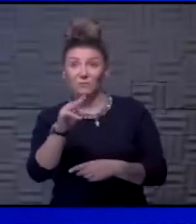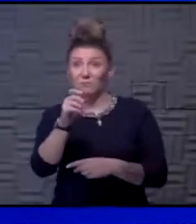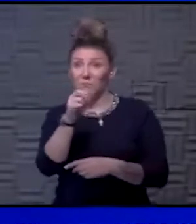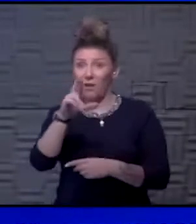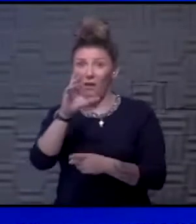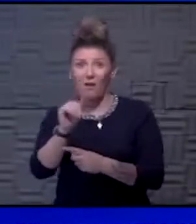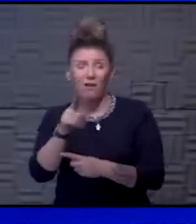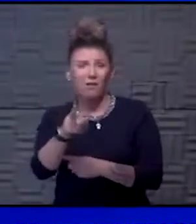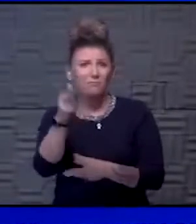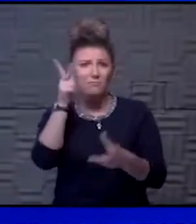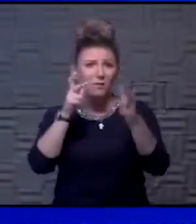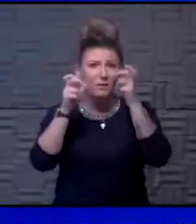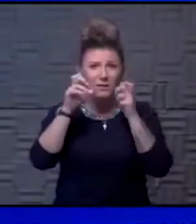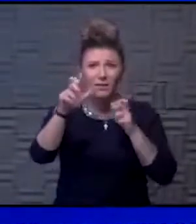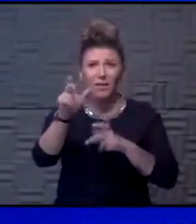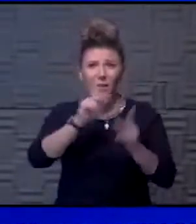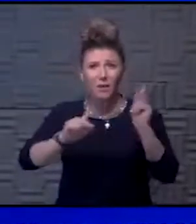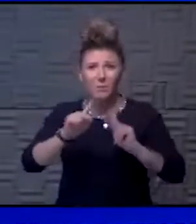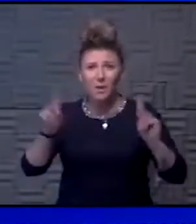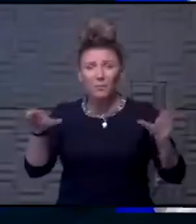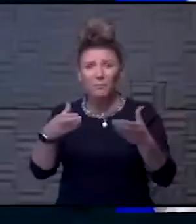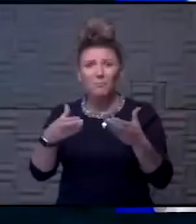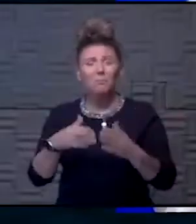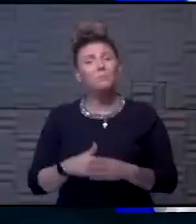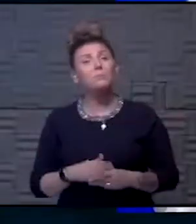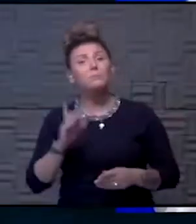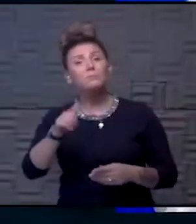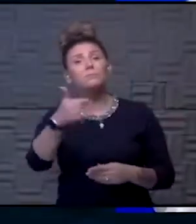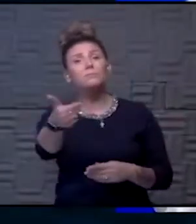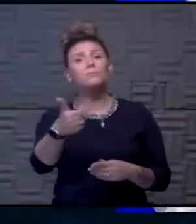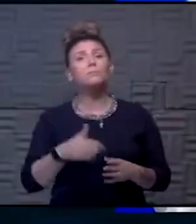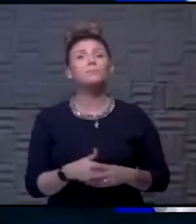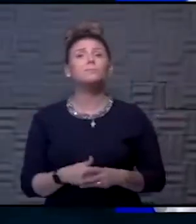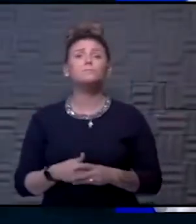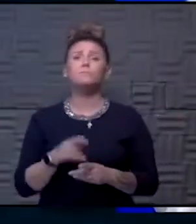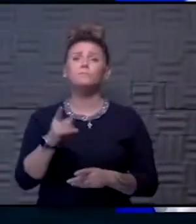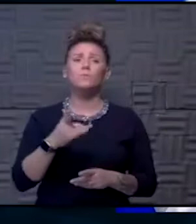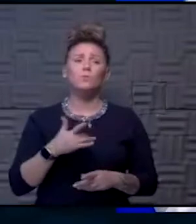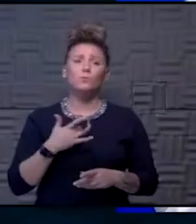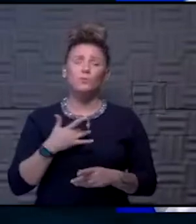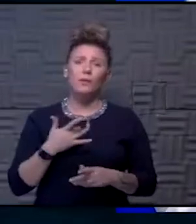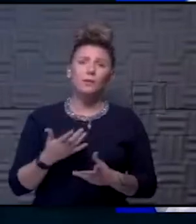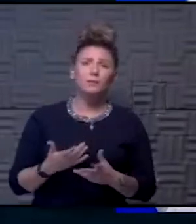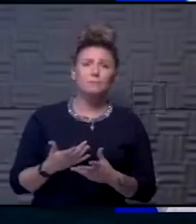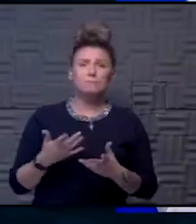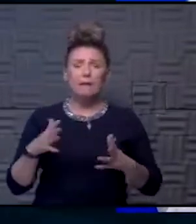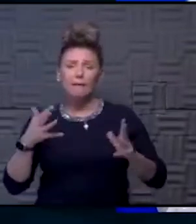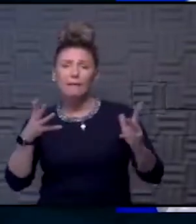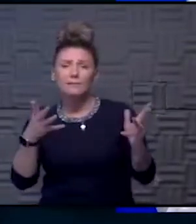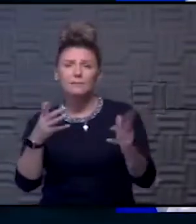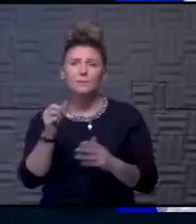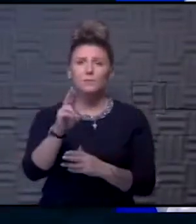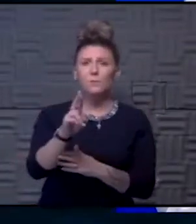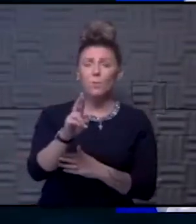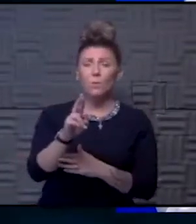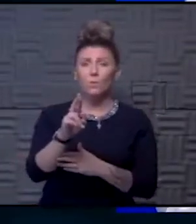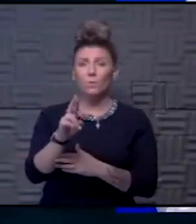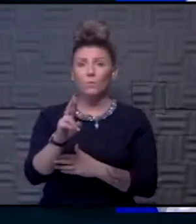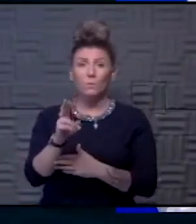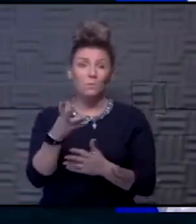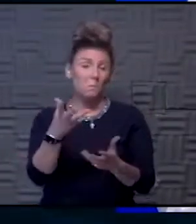what is she hearing among that population? Yeah, Mariana, do you sense that there is either hesitancy or